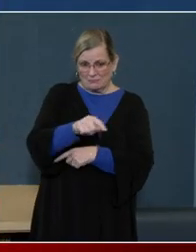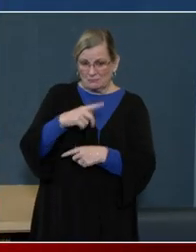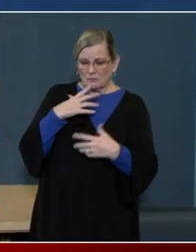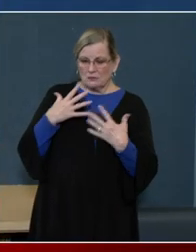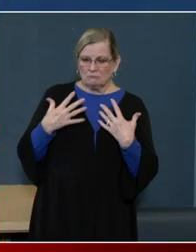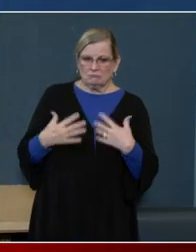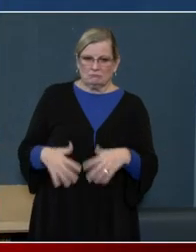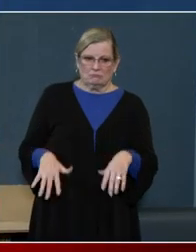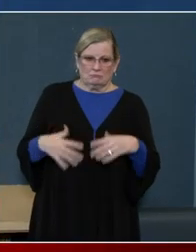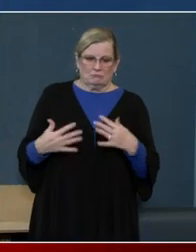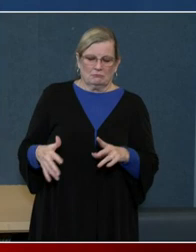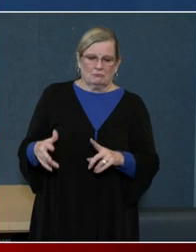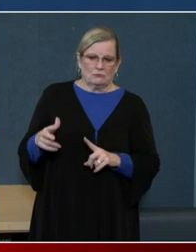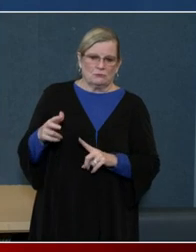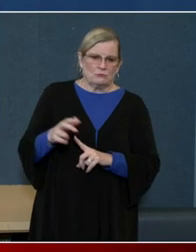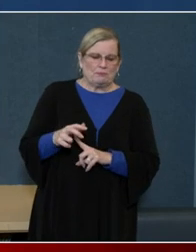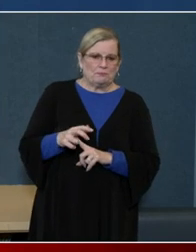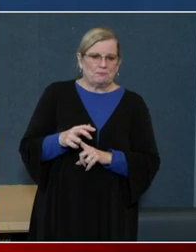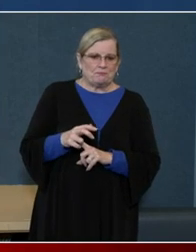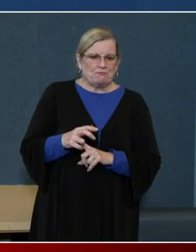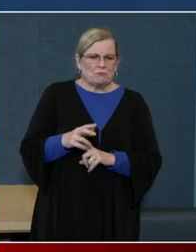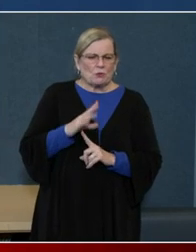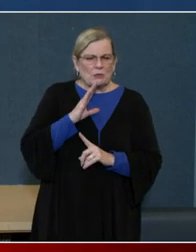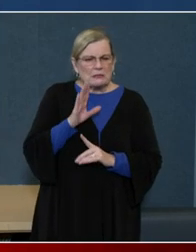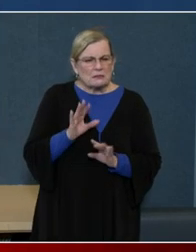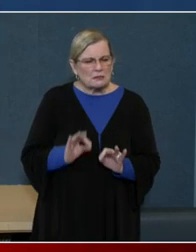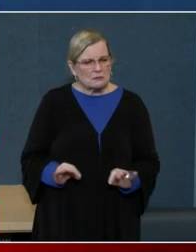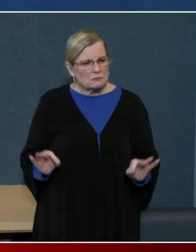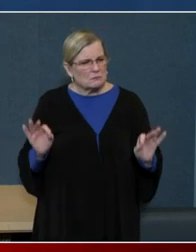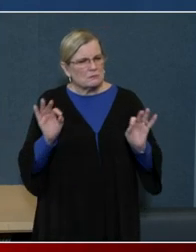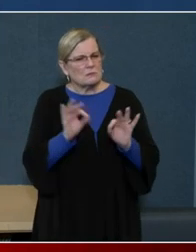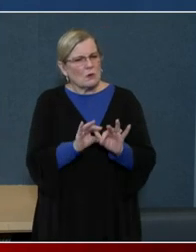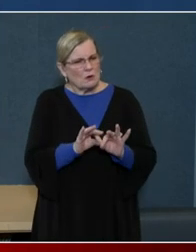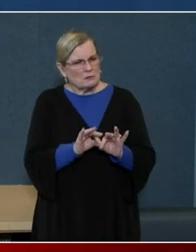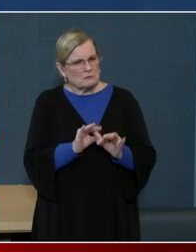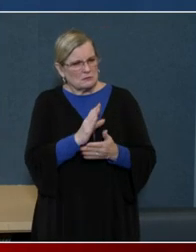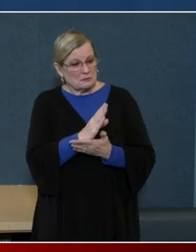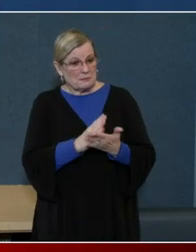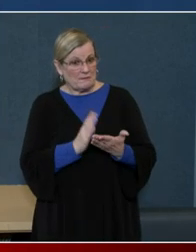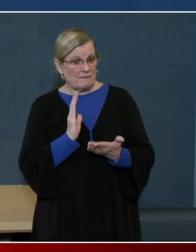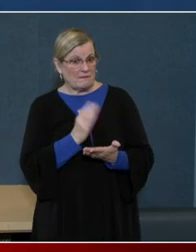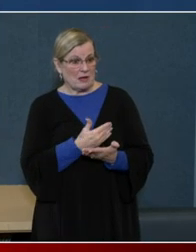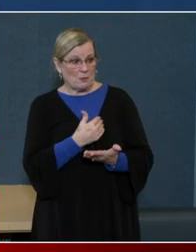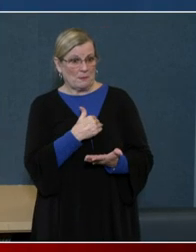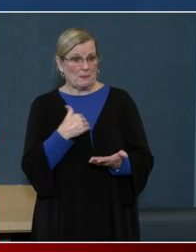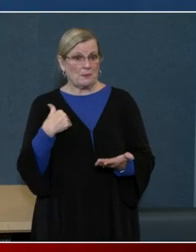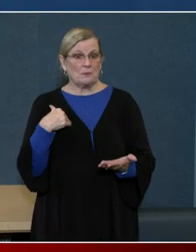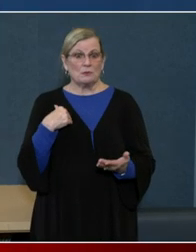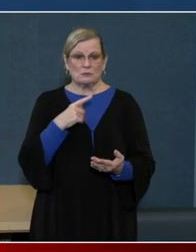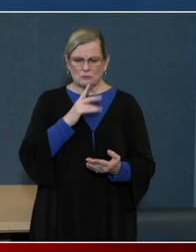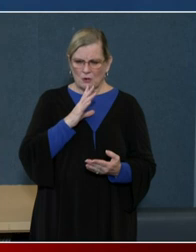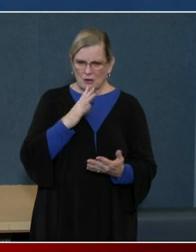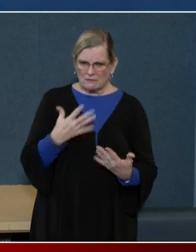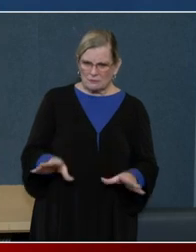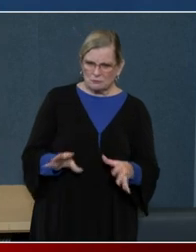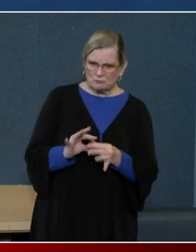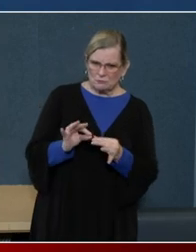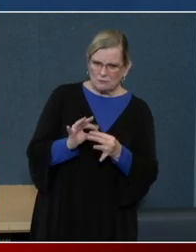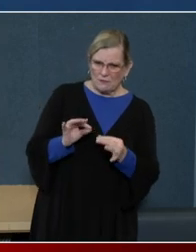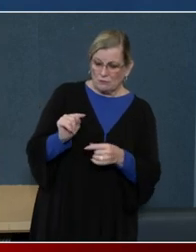hosting us. It's important for us to ground in some of our numbers for Term 1, which we're currently in now